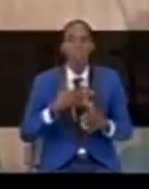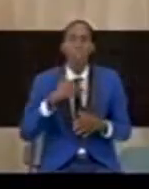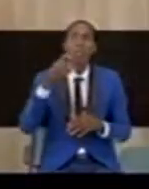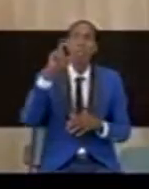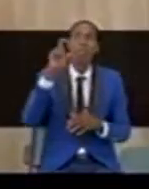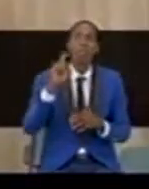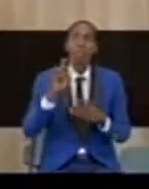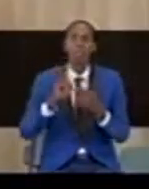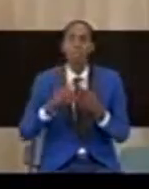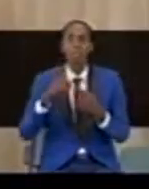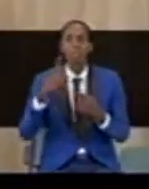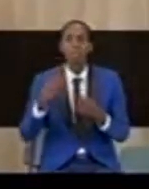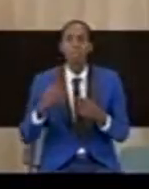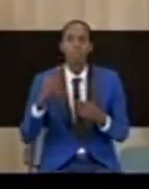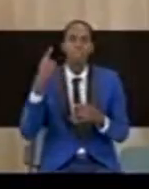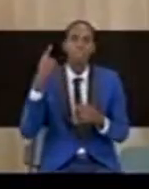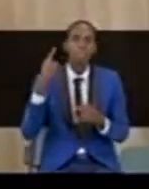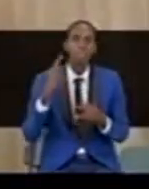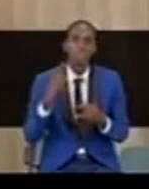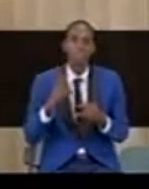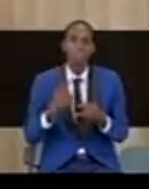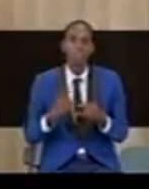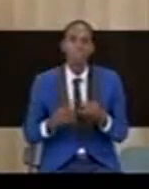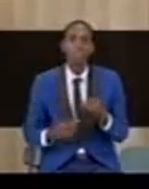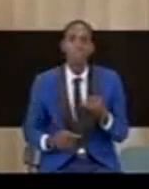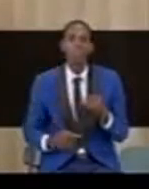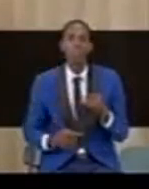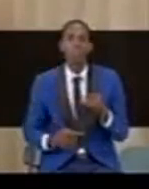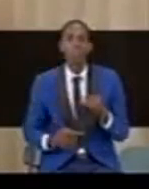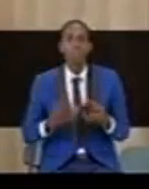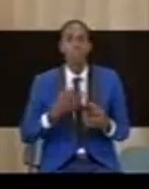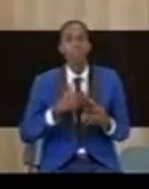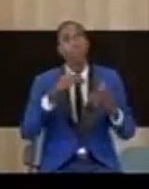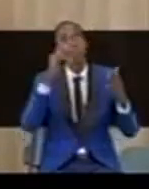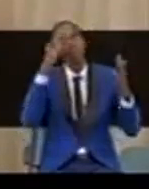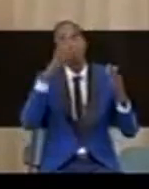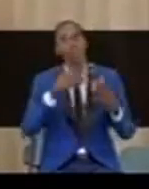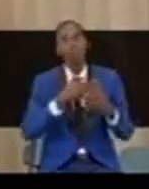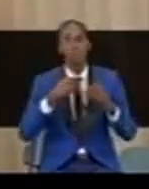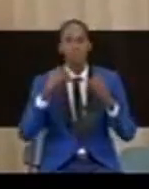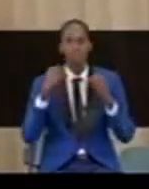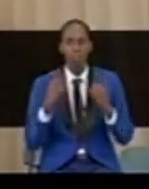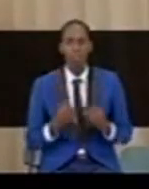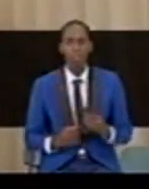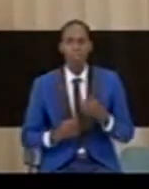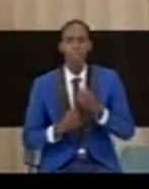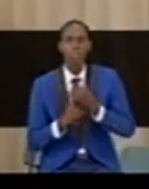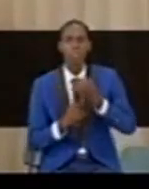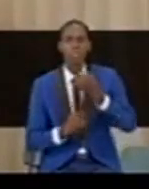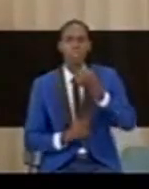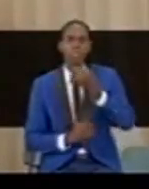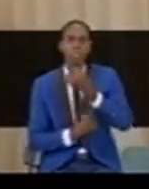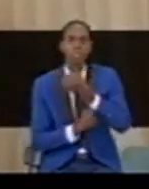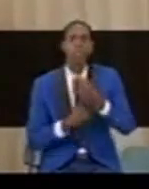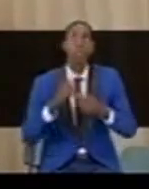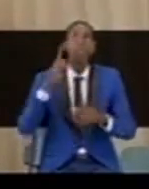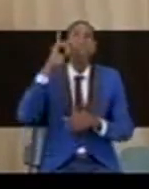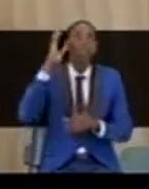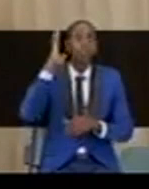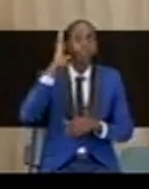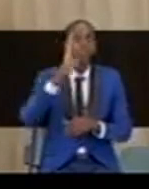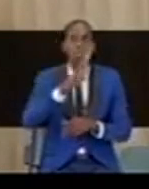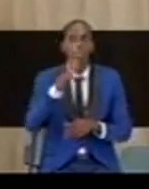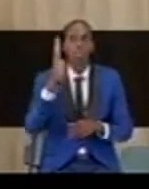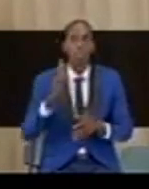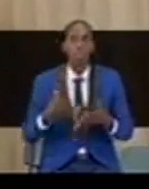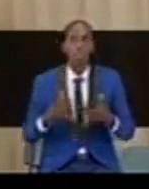My anchor to the ground, my hope and firm foundation.